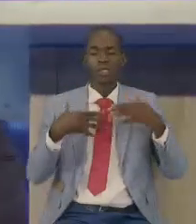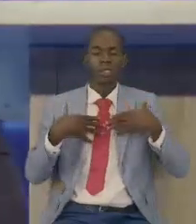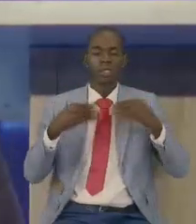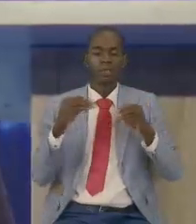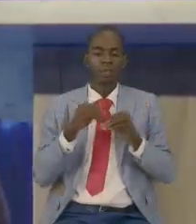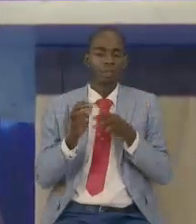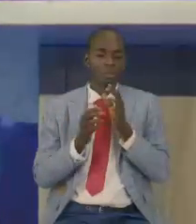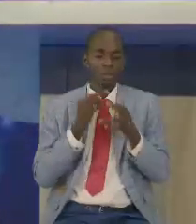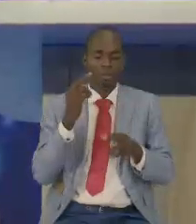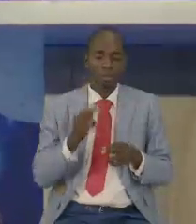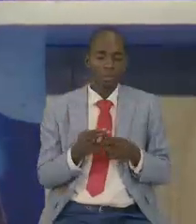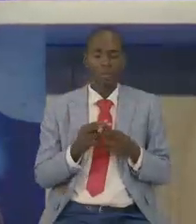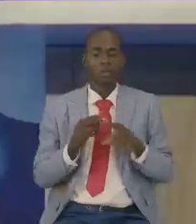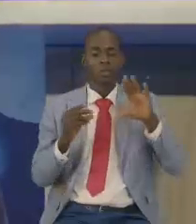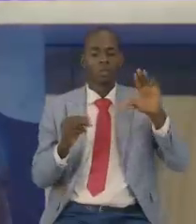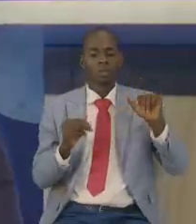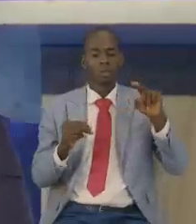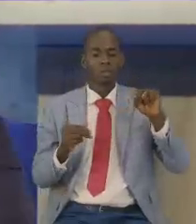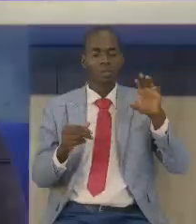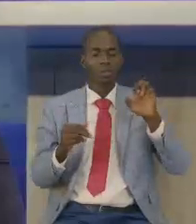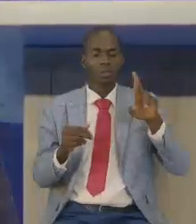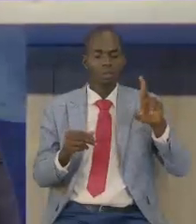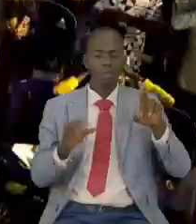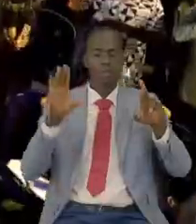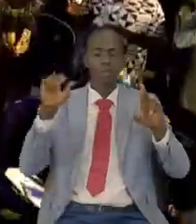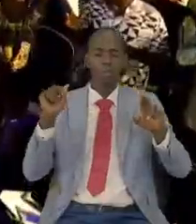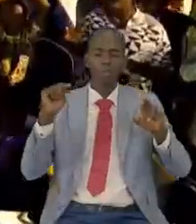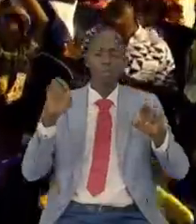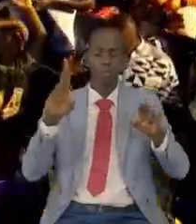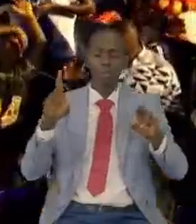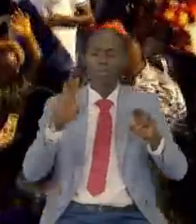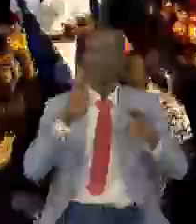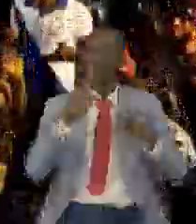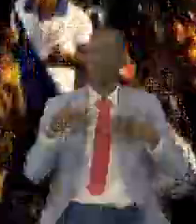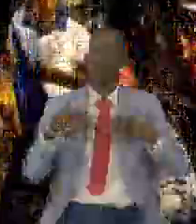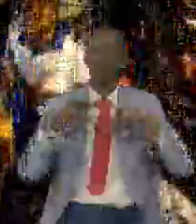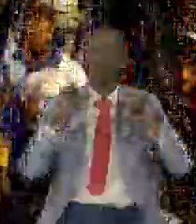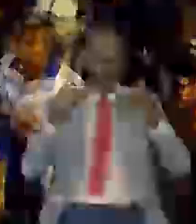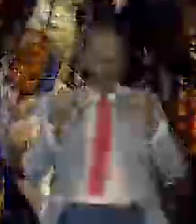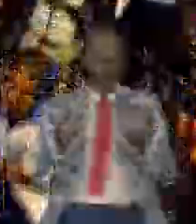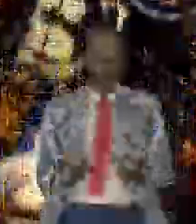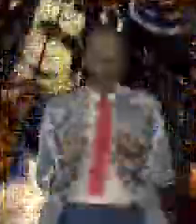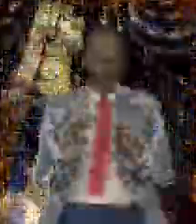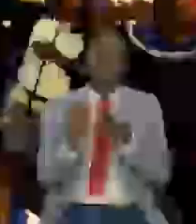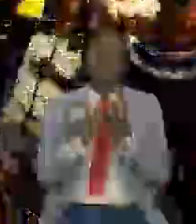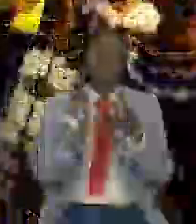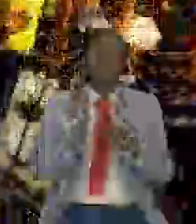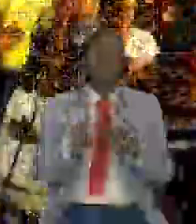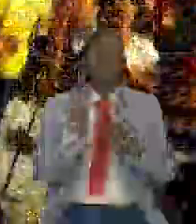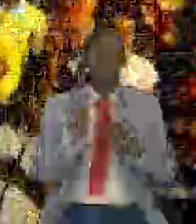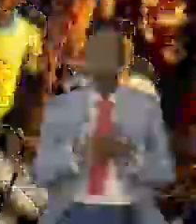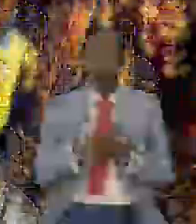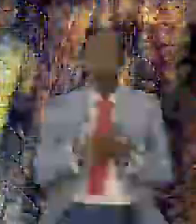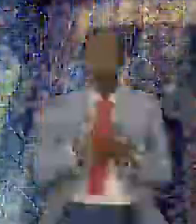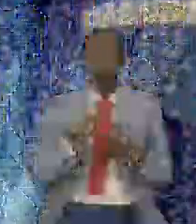Cancer, be healed right now in Jesus' name. All those evil objects, evil spirits